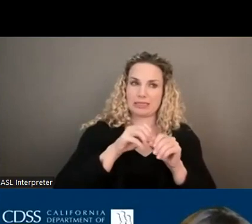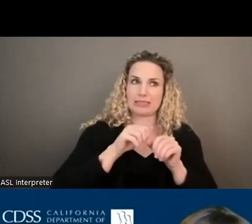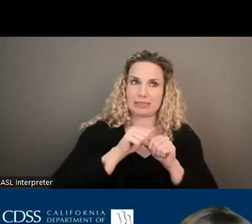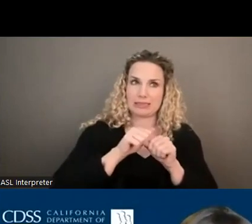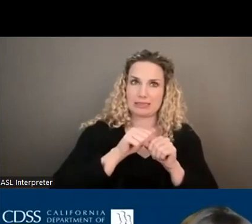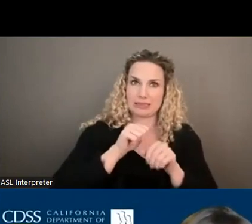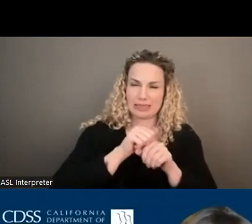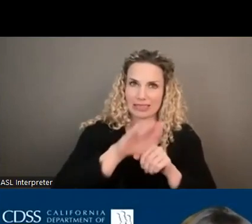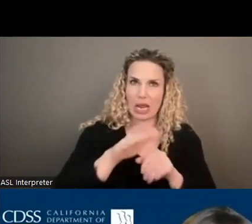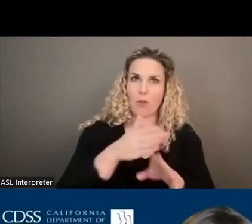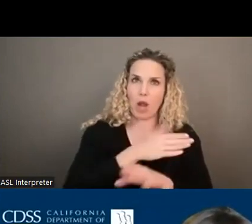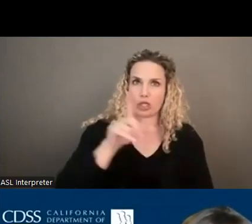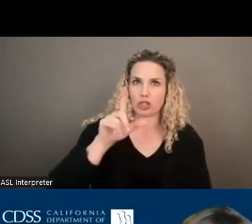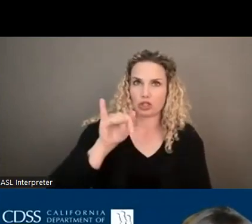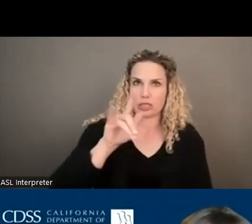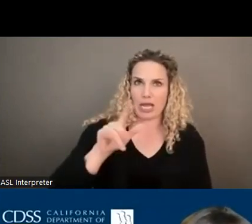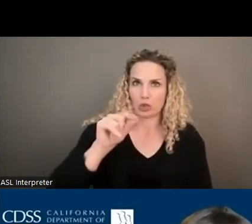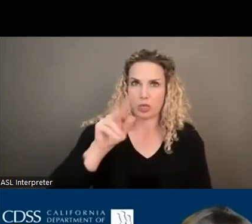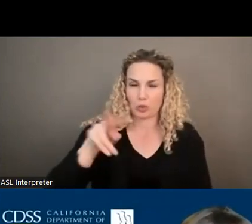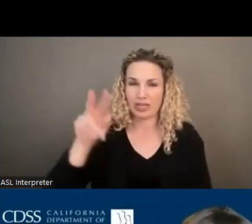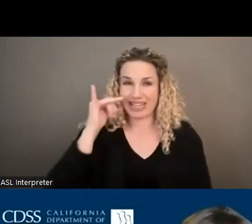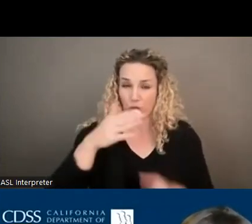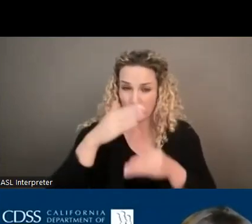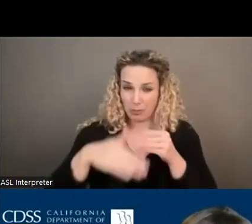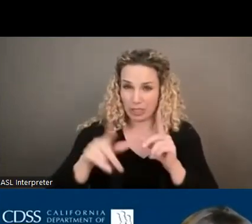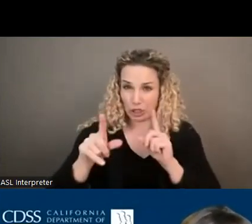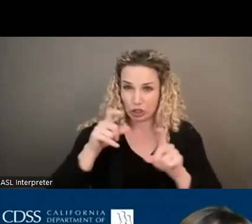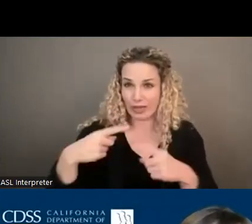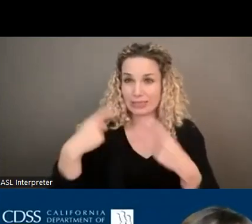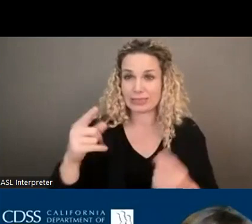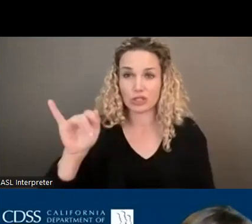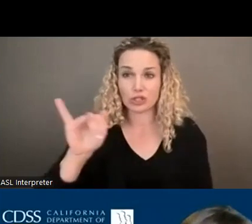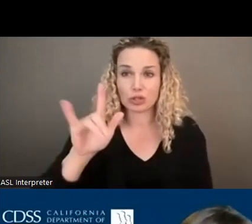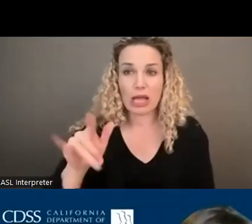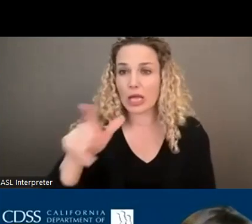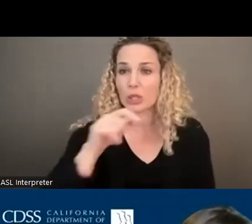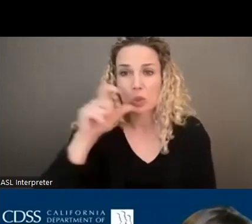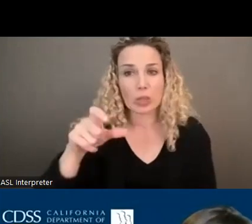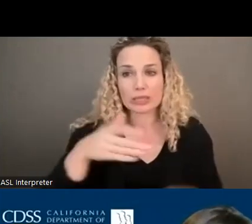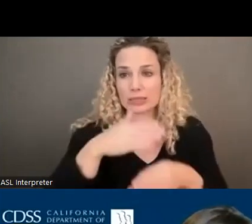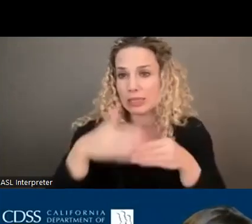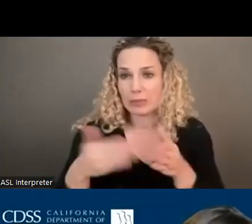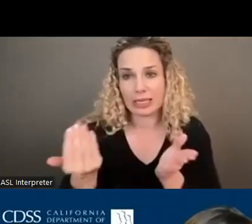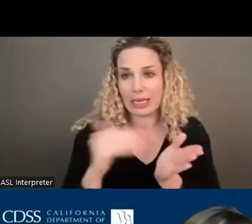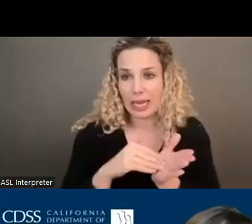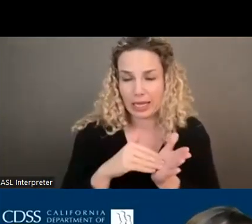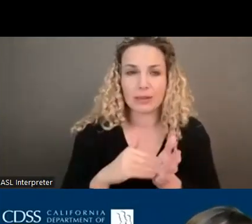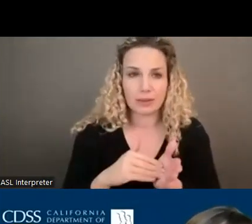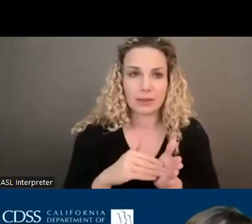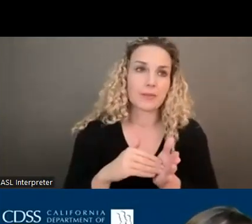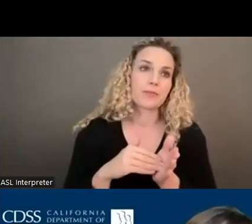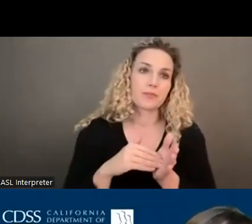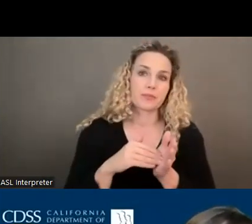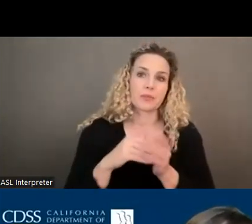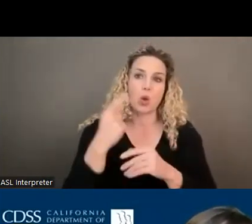2022. However, if you completed the survey since July, you do not need to complete it again. One survey